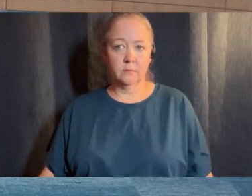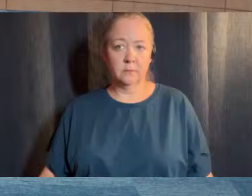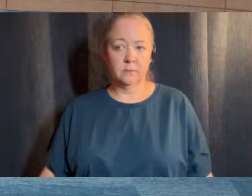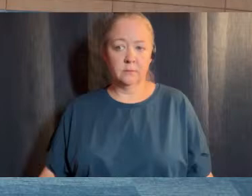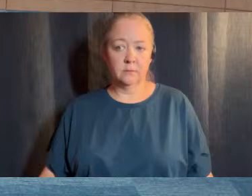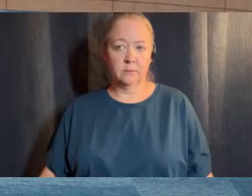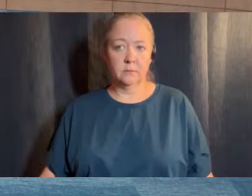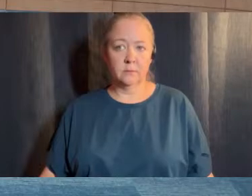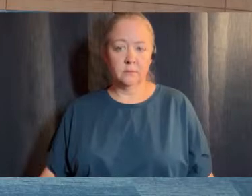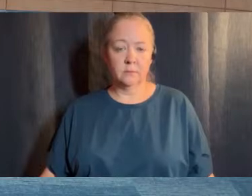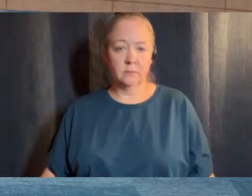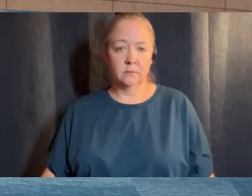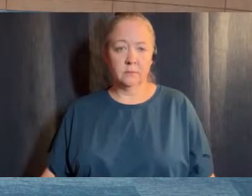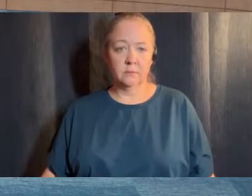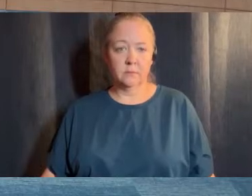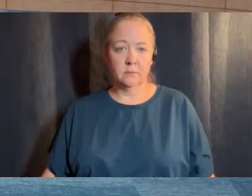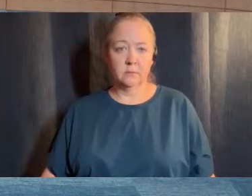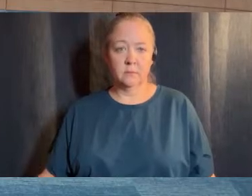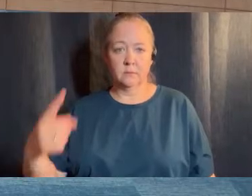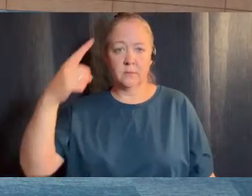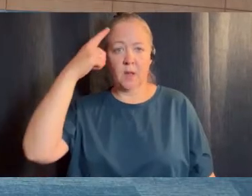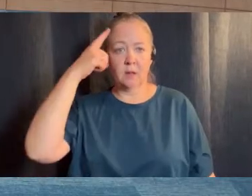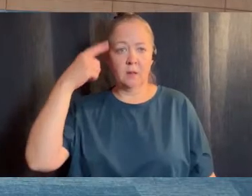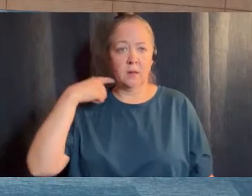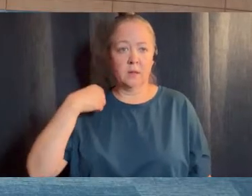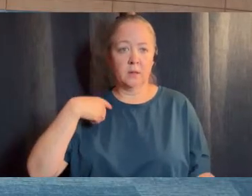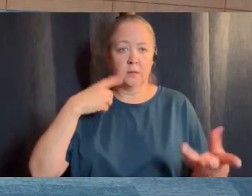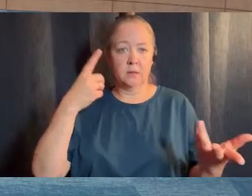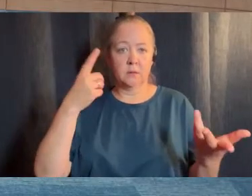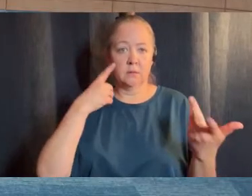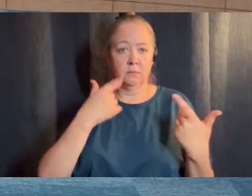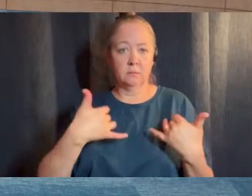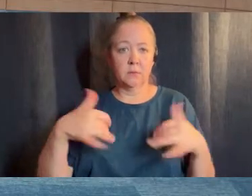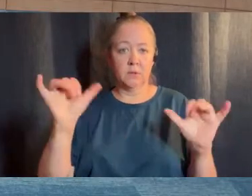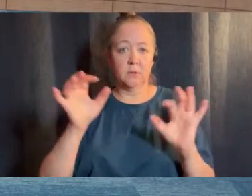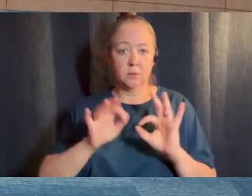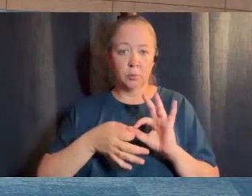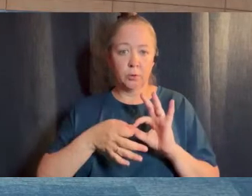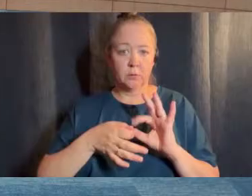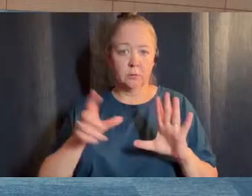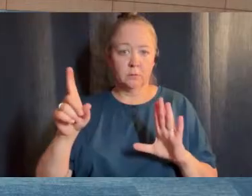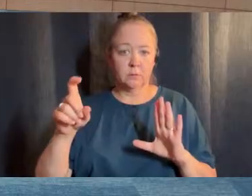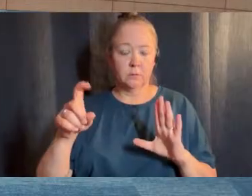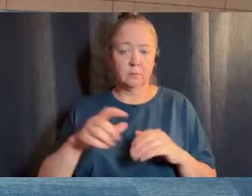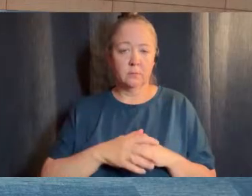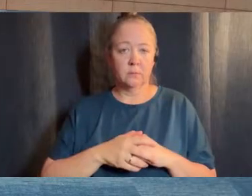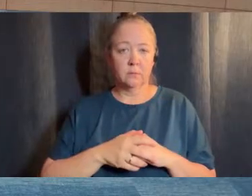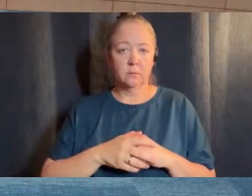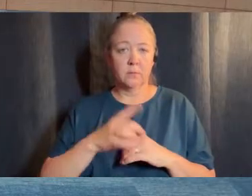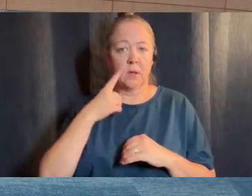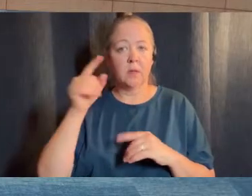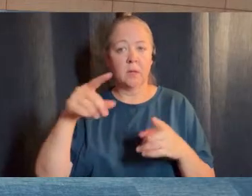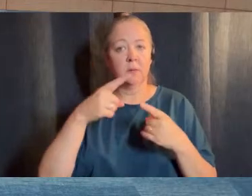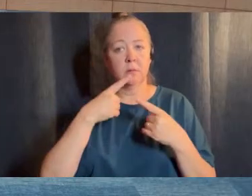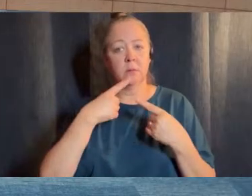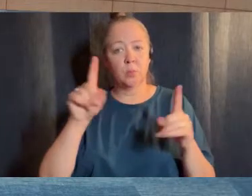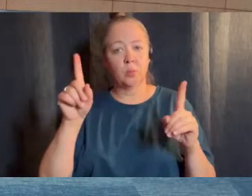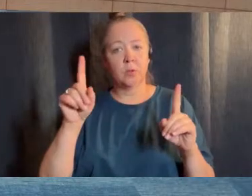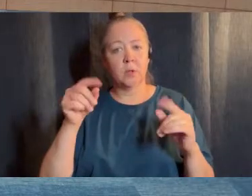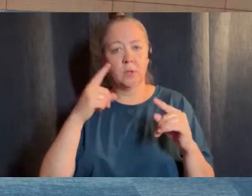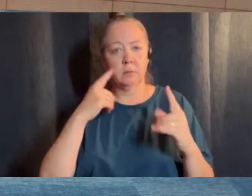I think it was still working. The interpreter was still interpreting. I think it's working now, is it?